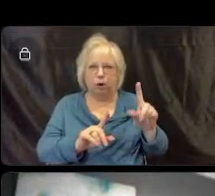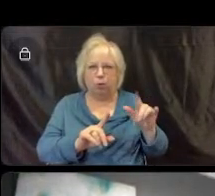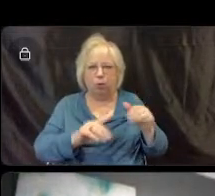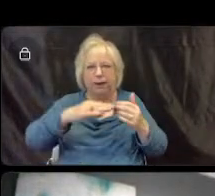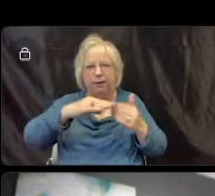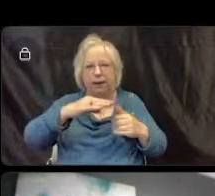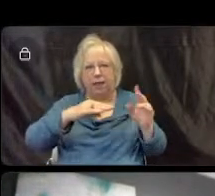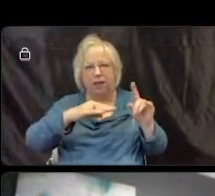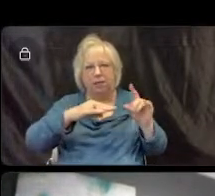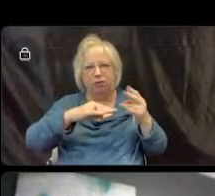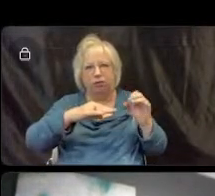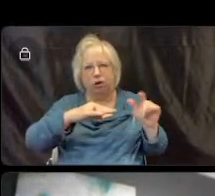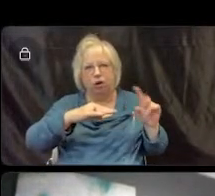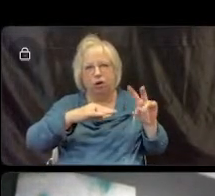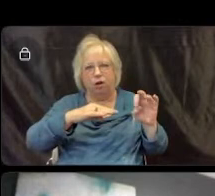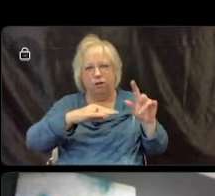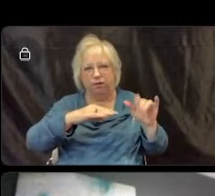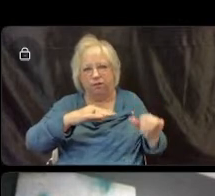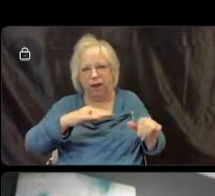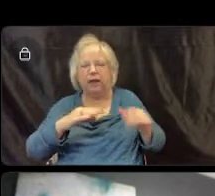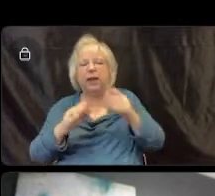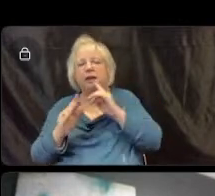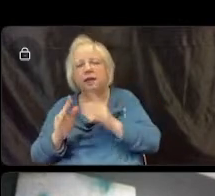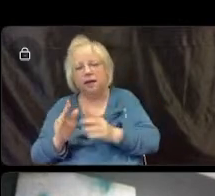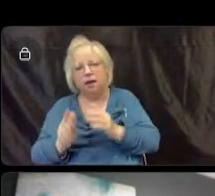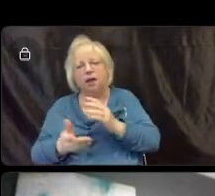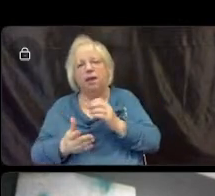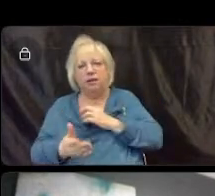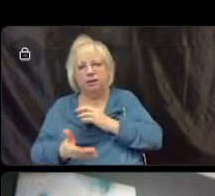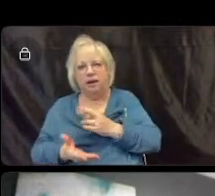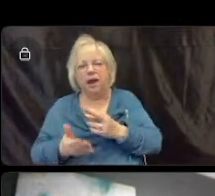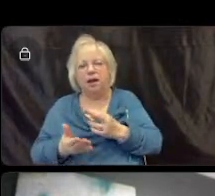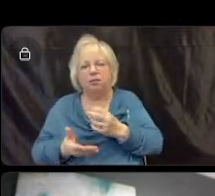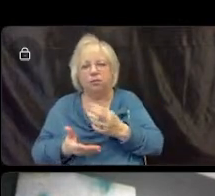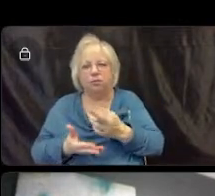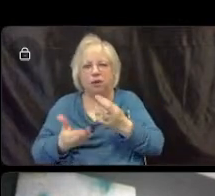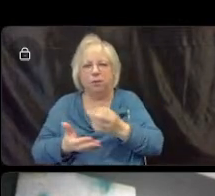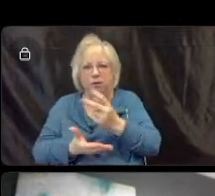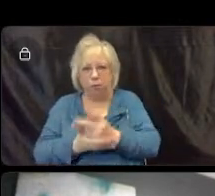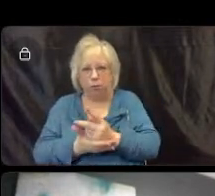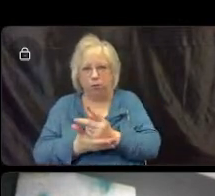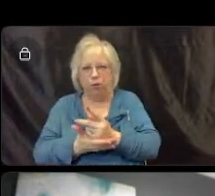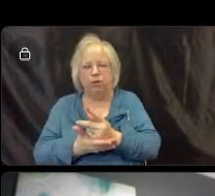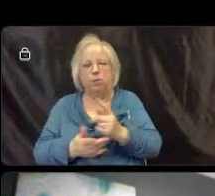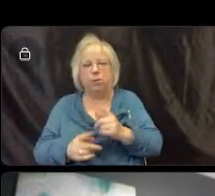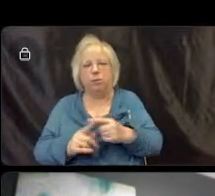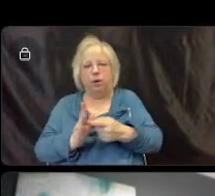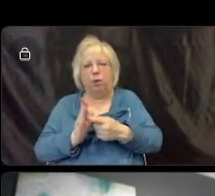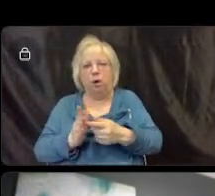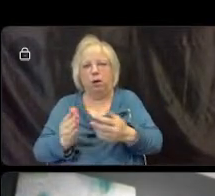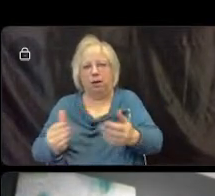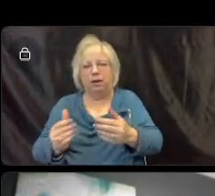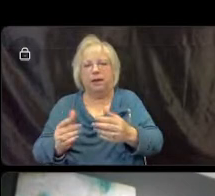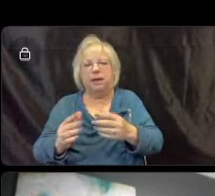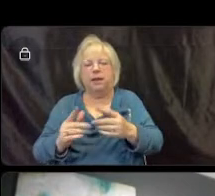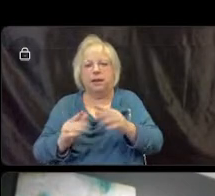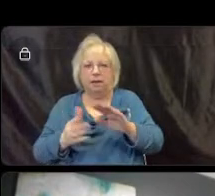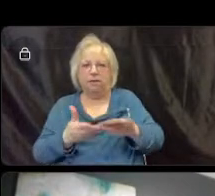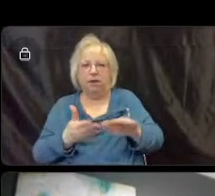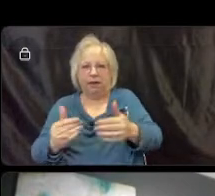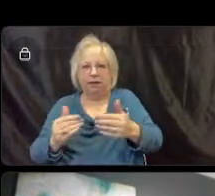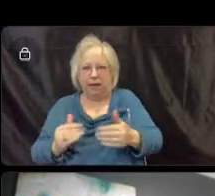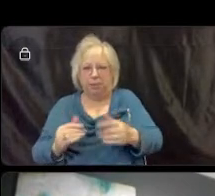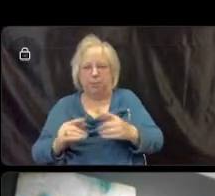Drive. Staff recommends approval of the requested preliminary plat and advanced grading variance subject to the comments and conditions outlined